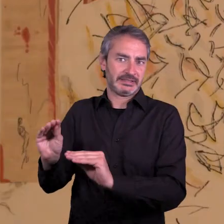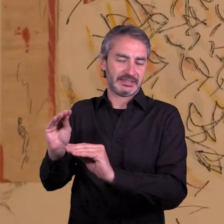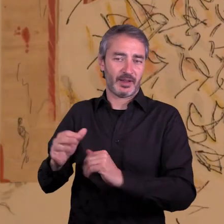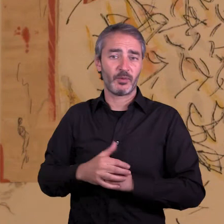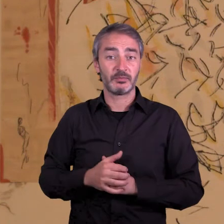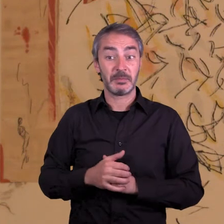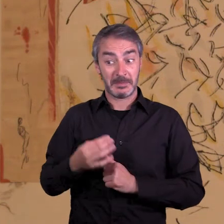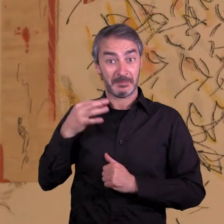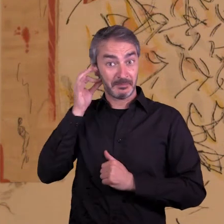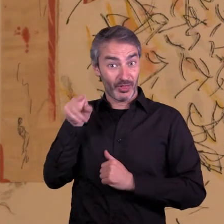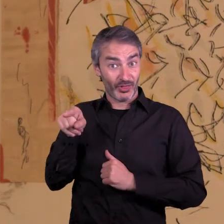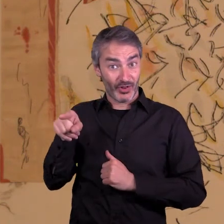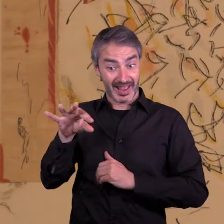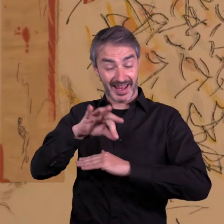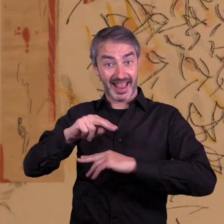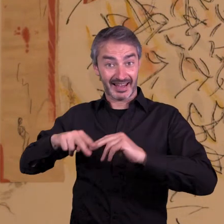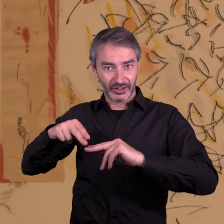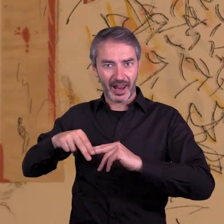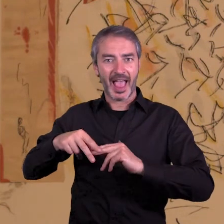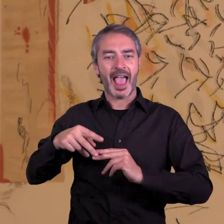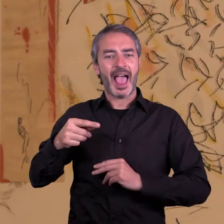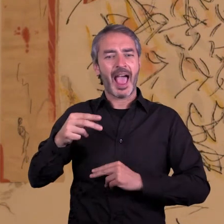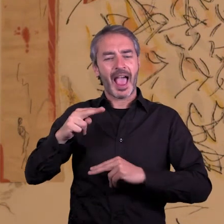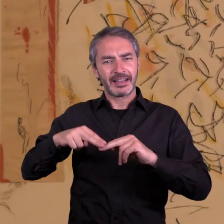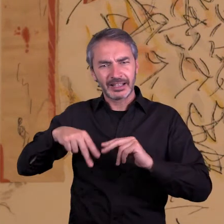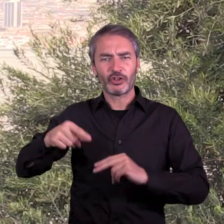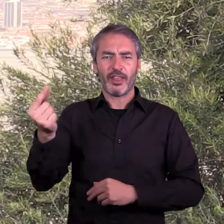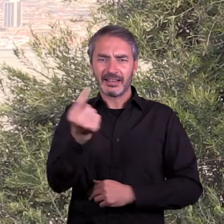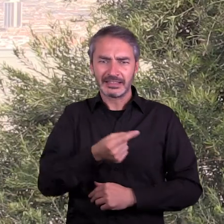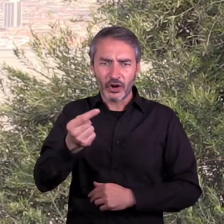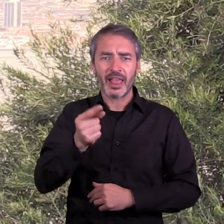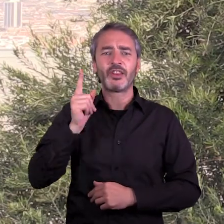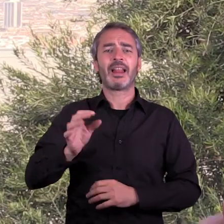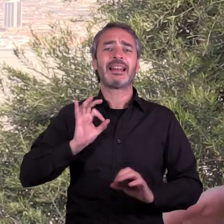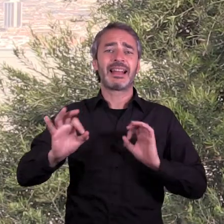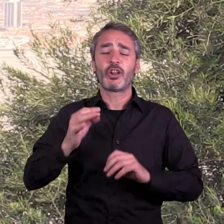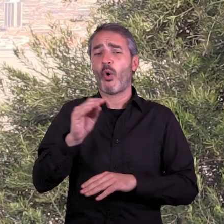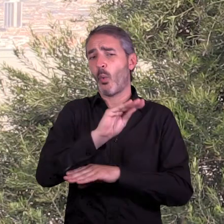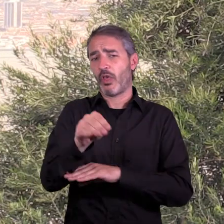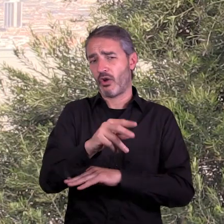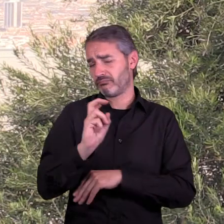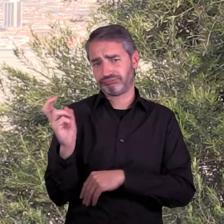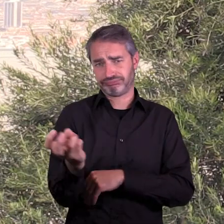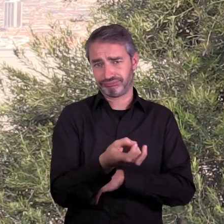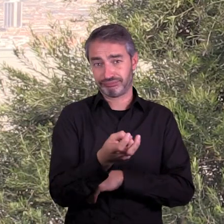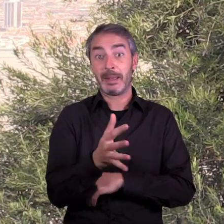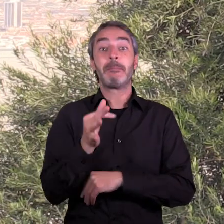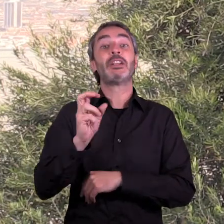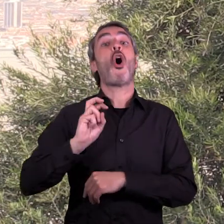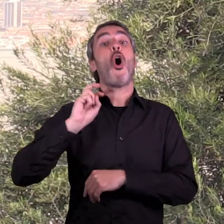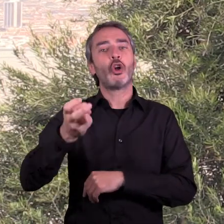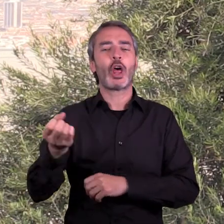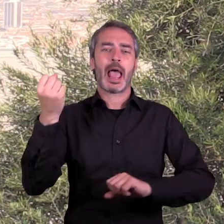theater director, as a curator, and so many of the activities she developed. And in all of them, drawing was always